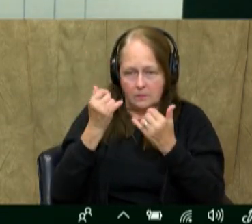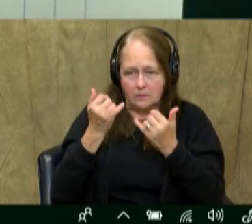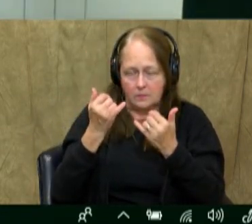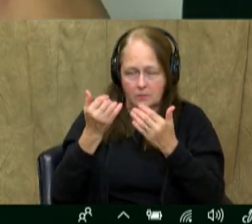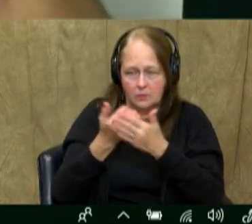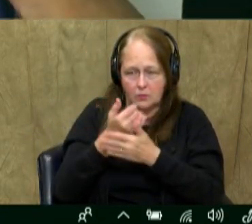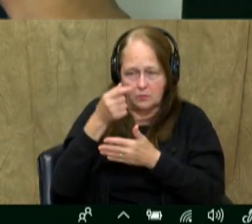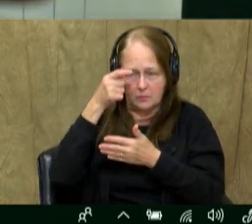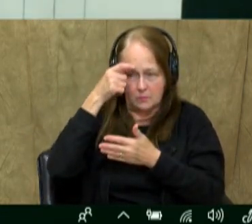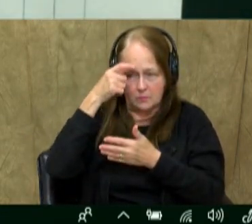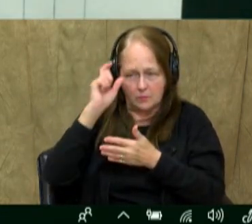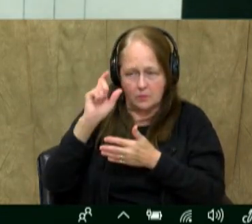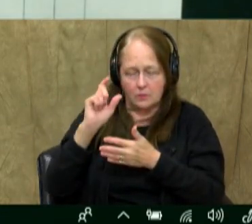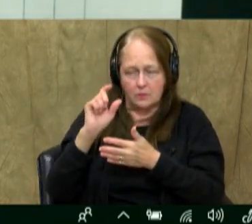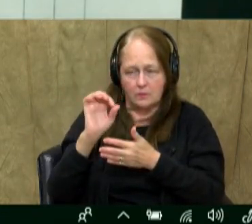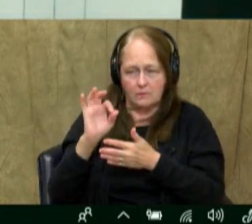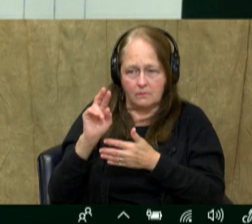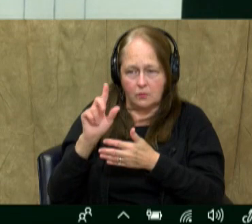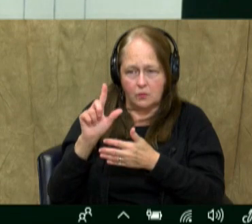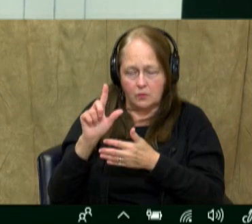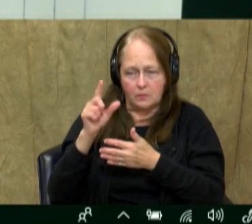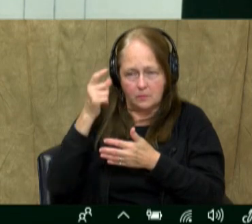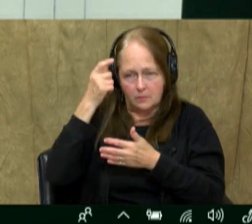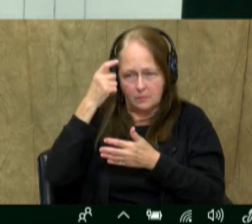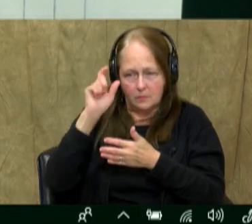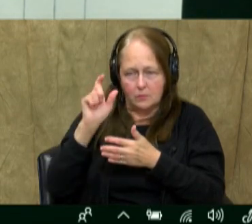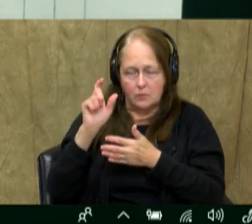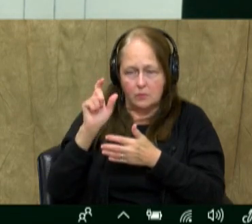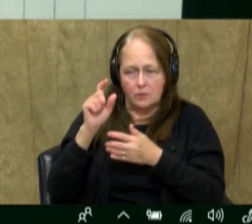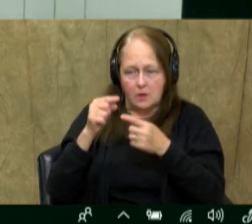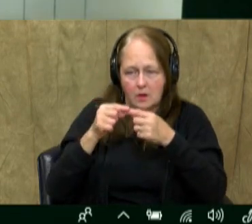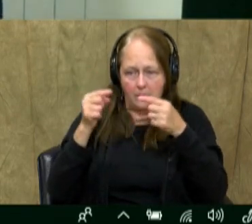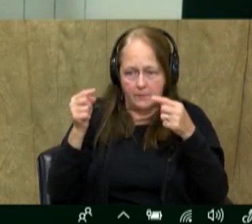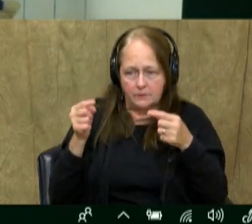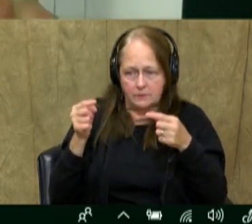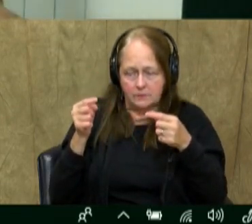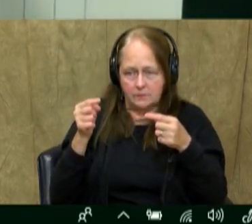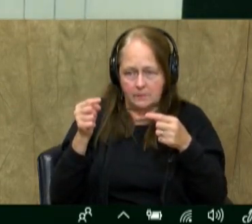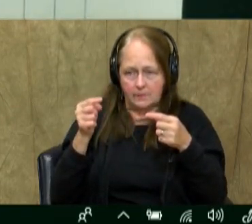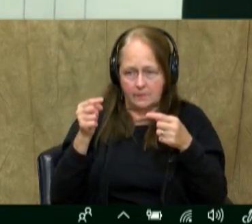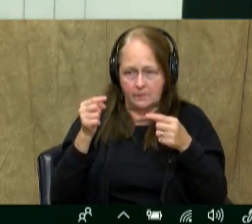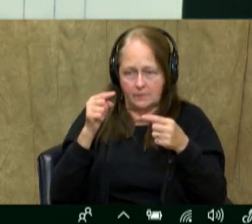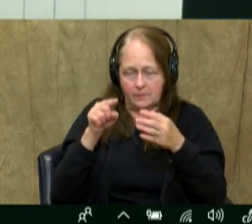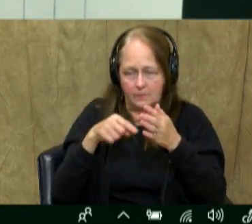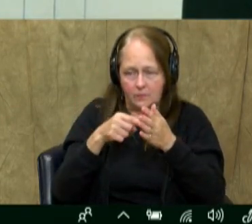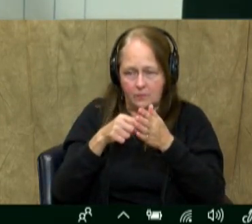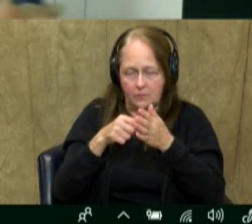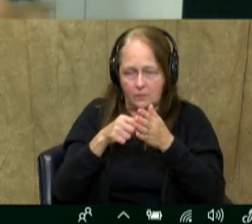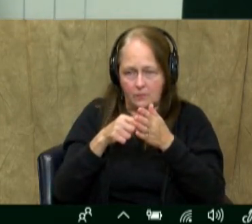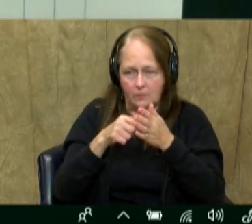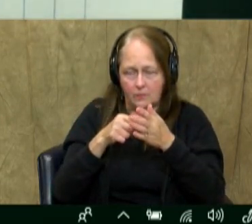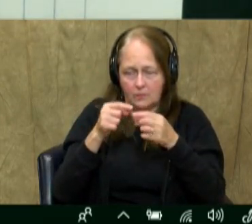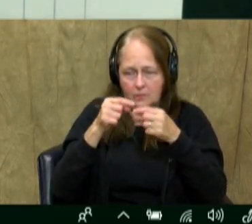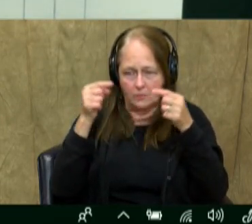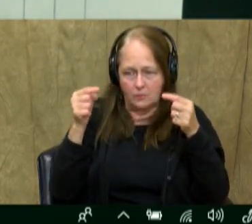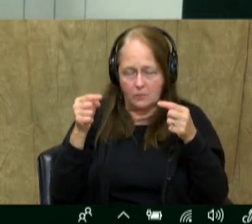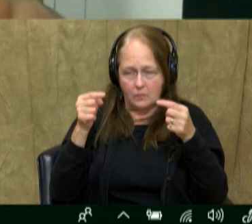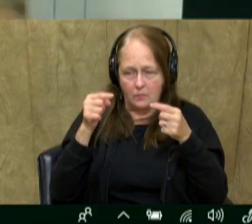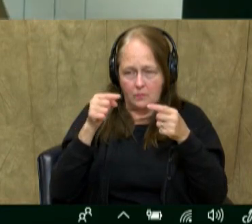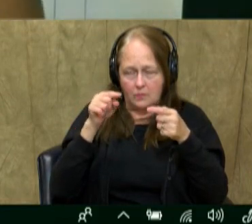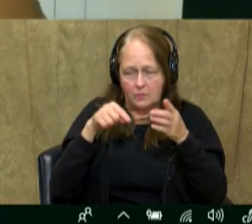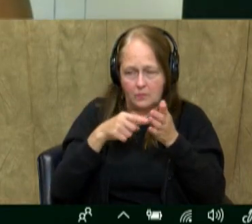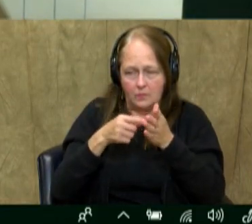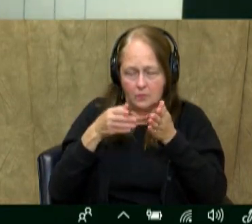we've got new moon and full moon. Again, I'm going to go back to that methodology of opposites. If these are opposites going this